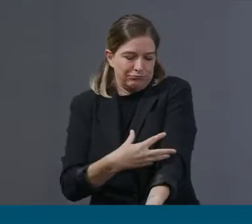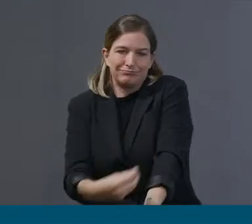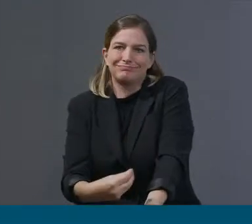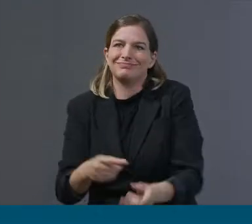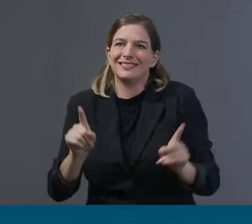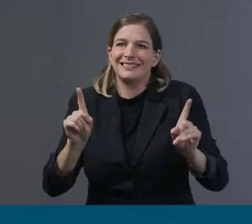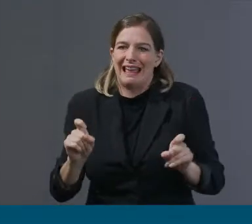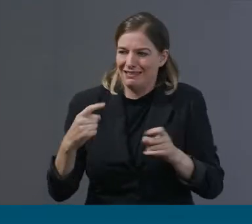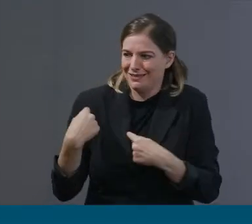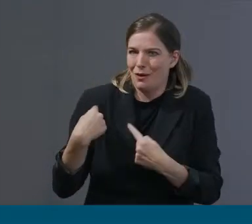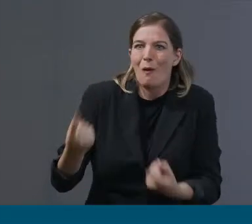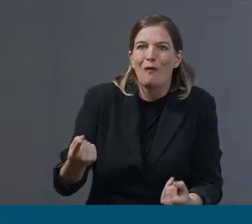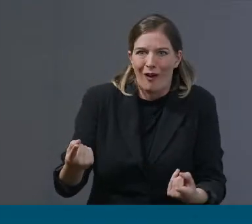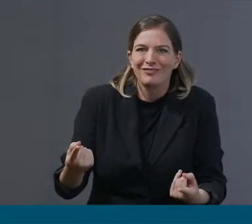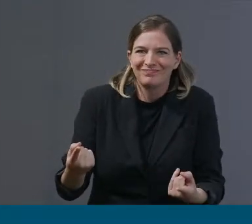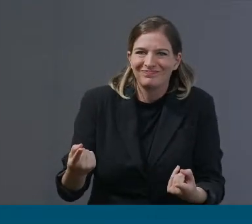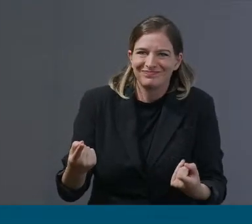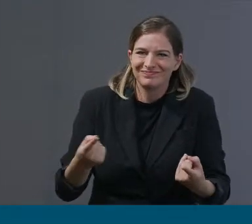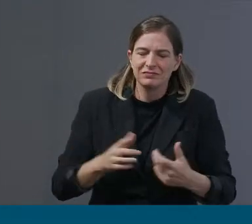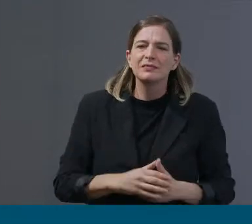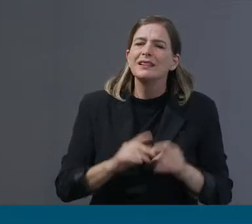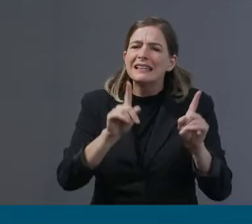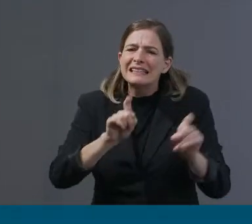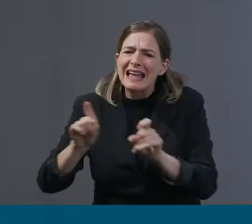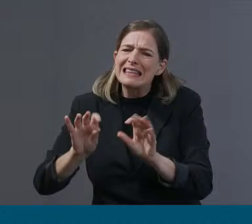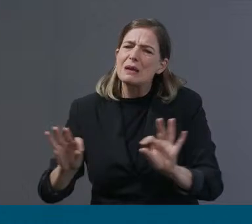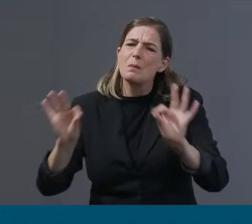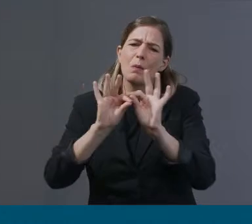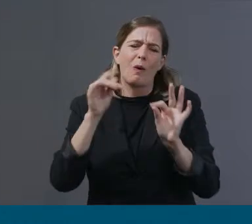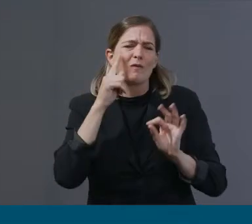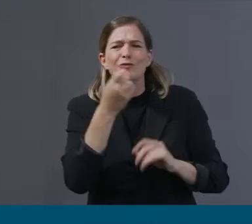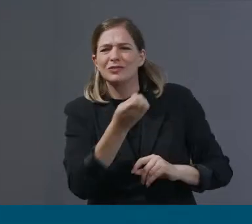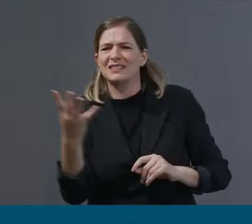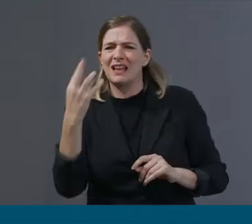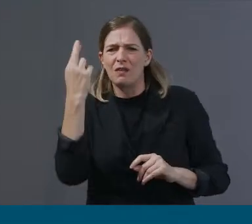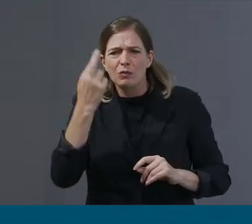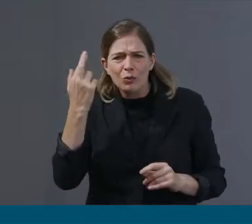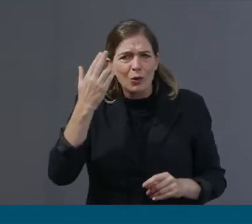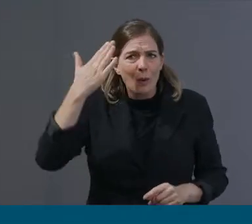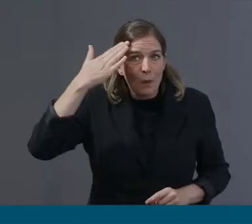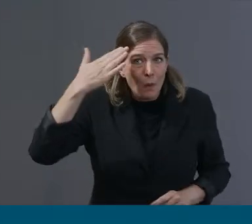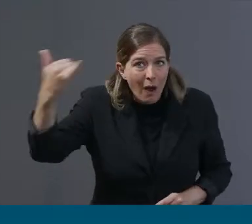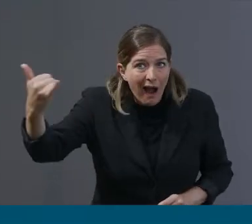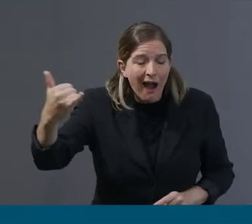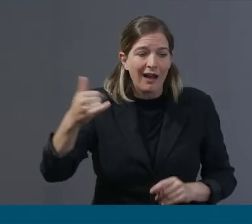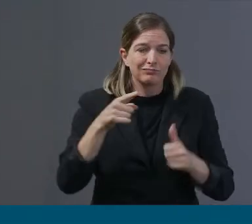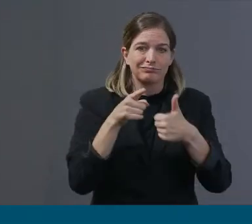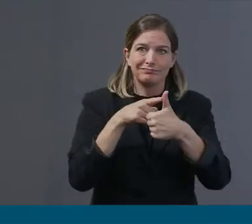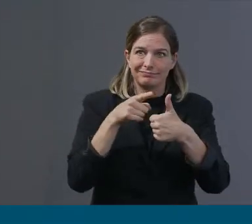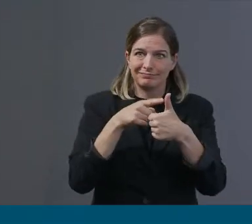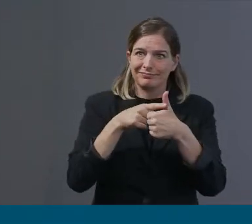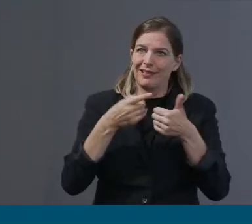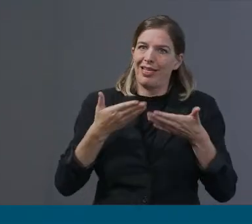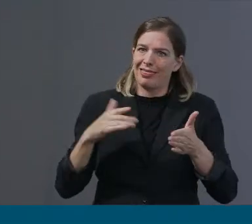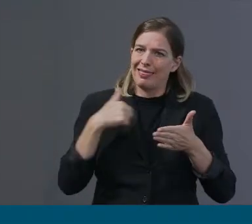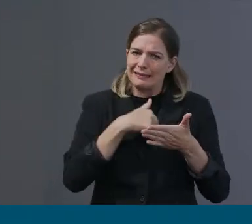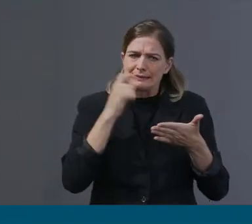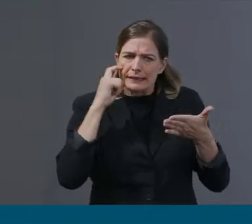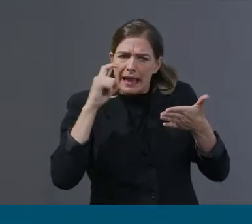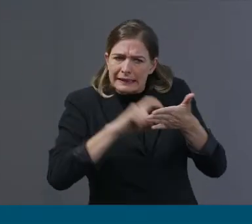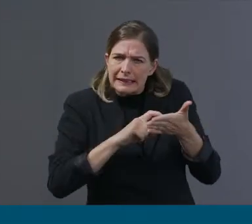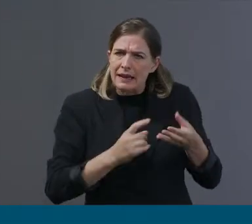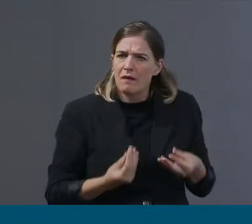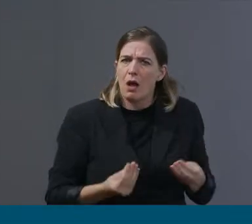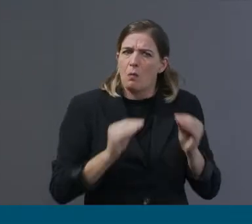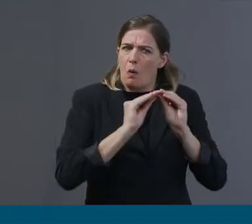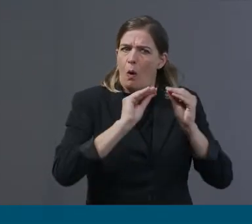Testing is important for a number of reasons. It allows public health to identify cases, and that's what we're going to talk a little bit more about today in terms